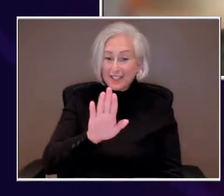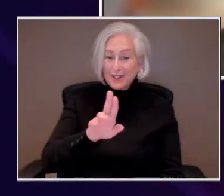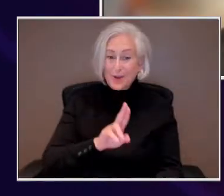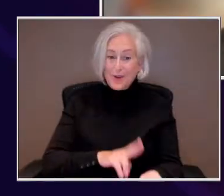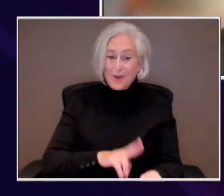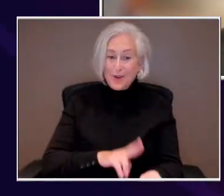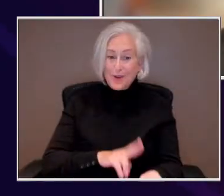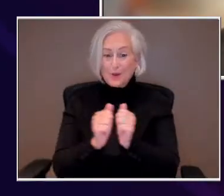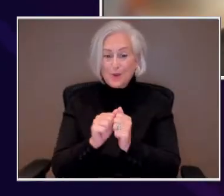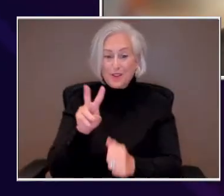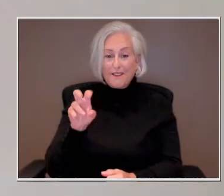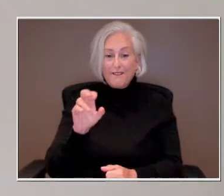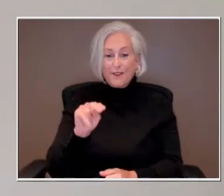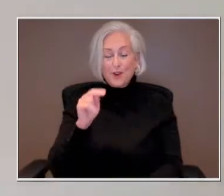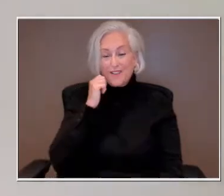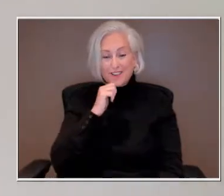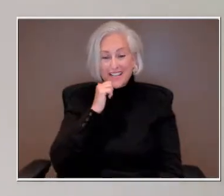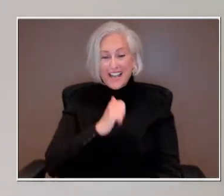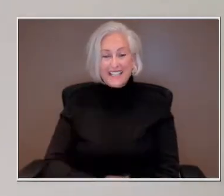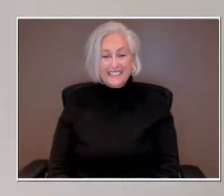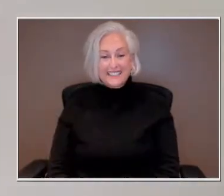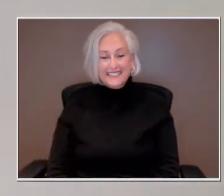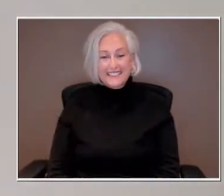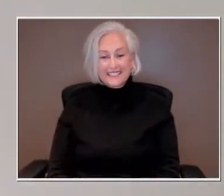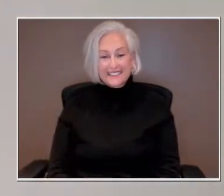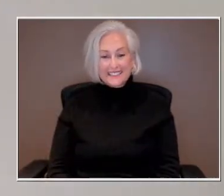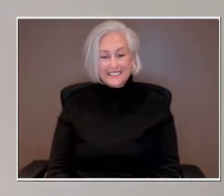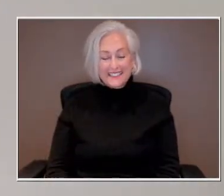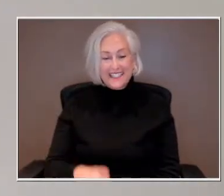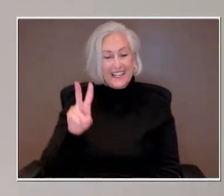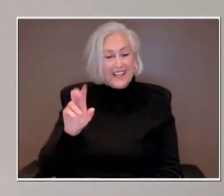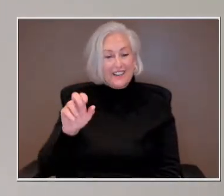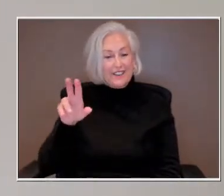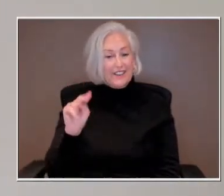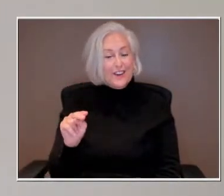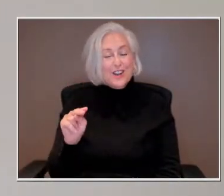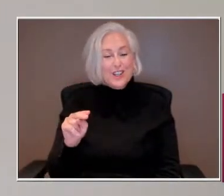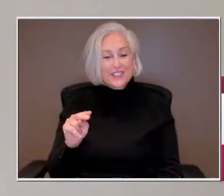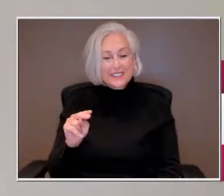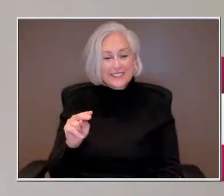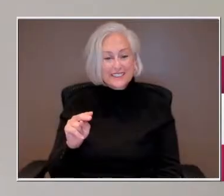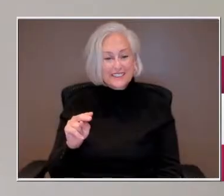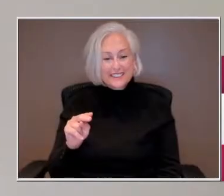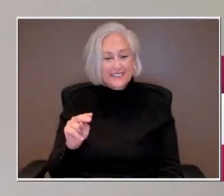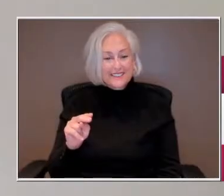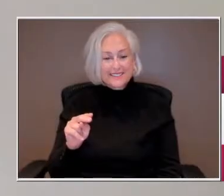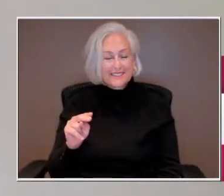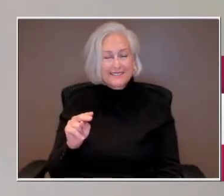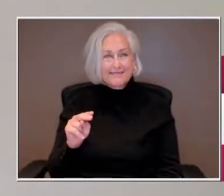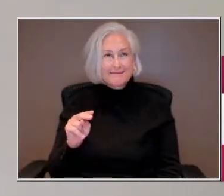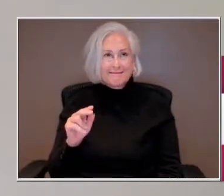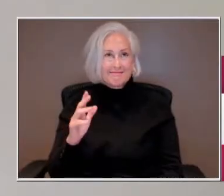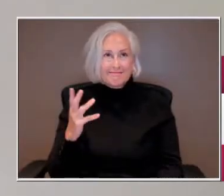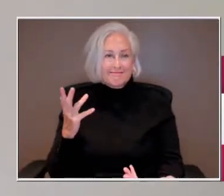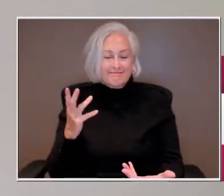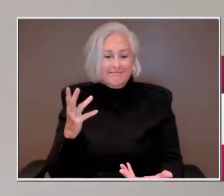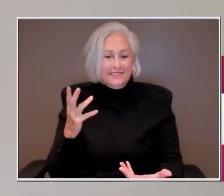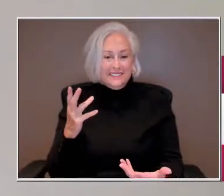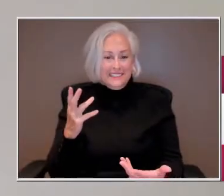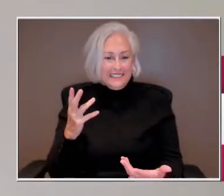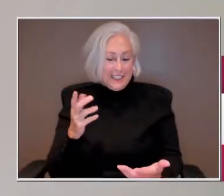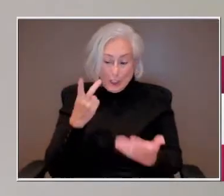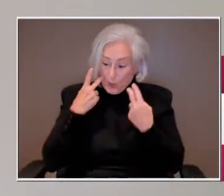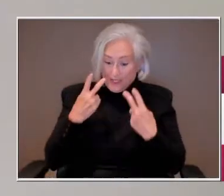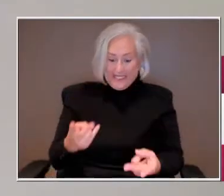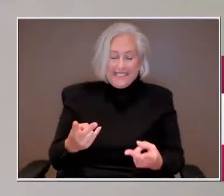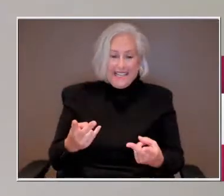virtually? I mean, I think Vern is the picture. I mean, as you can attest, teamwork makes the